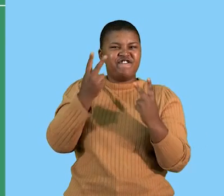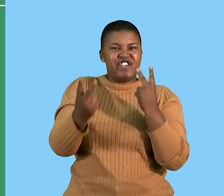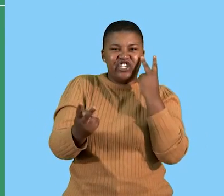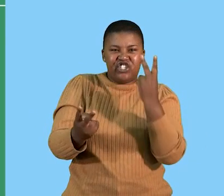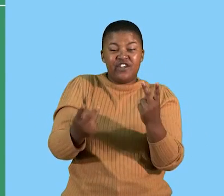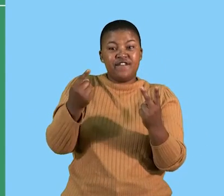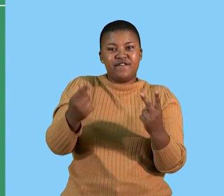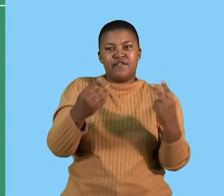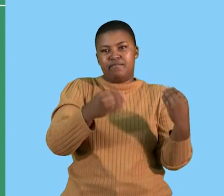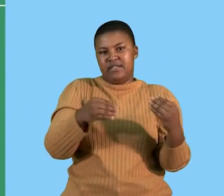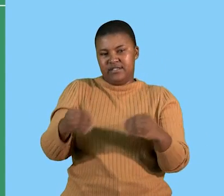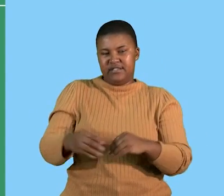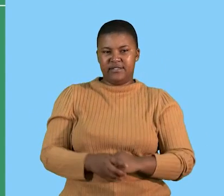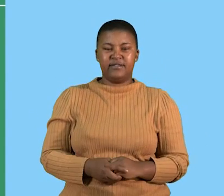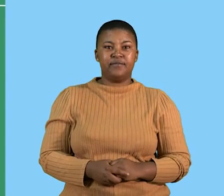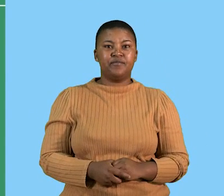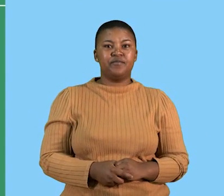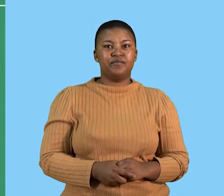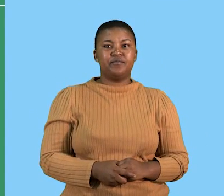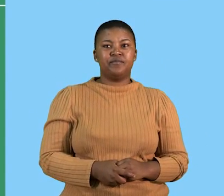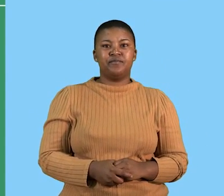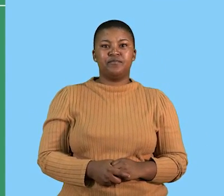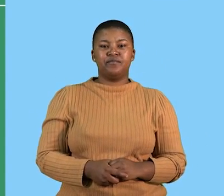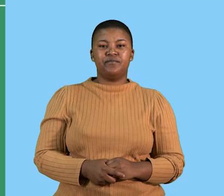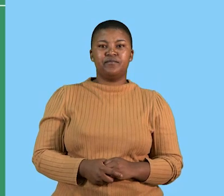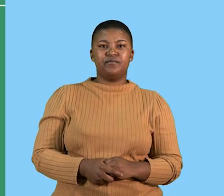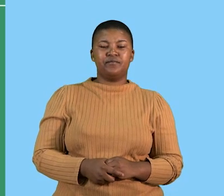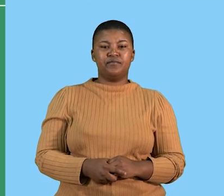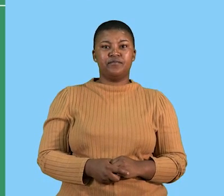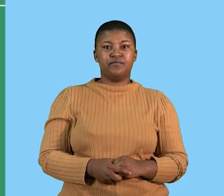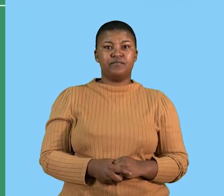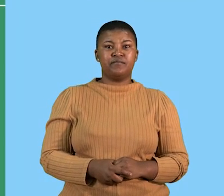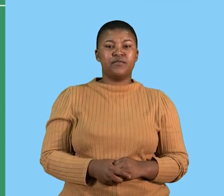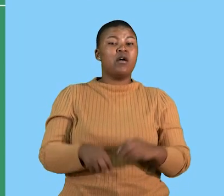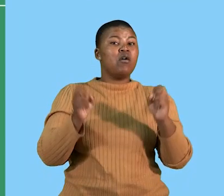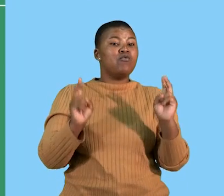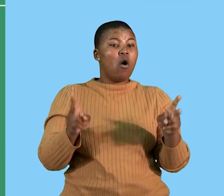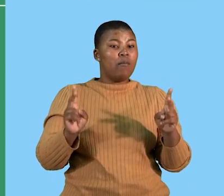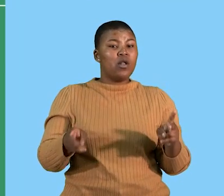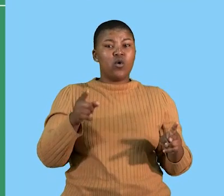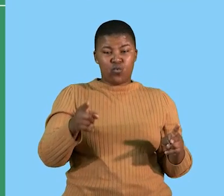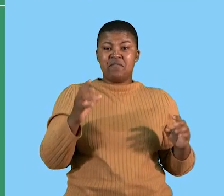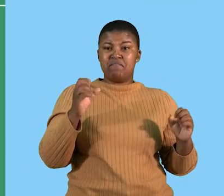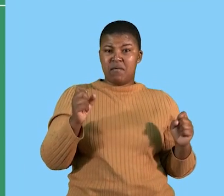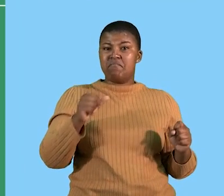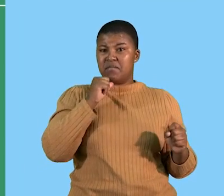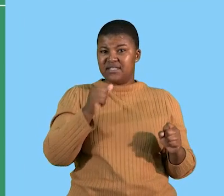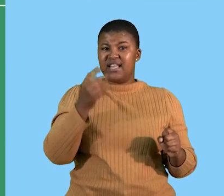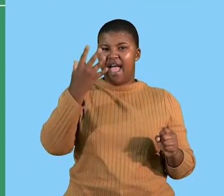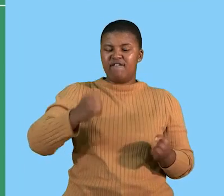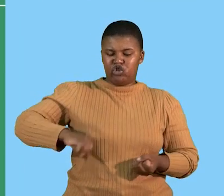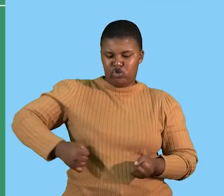business. So usually, let me just correct this one quickly, the goals. So usually we state that they make